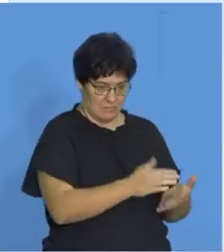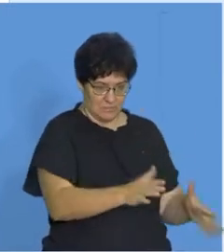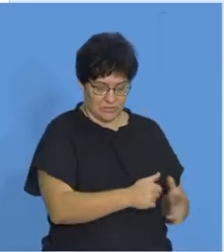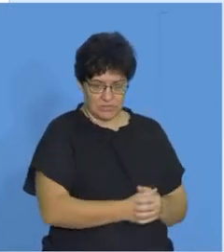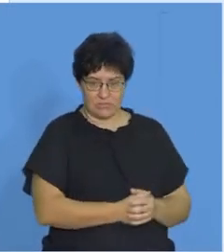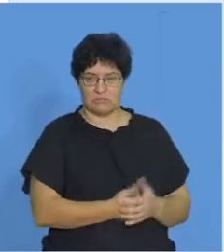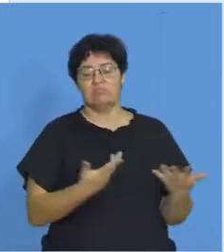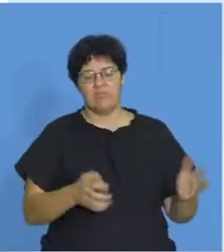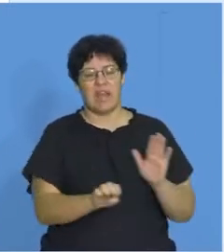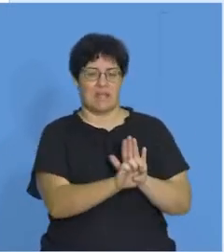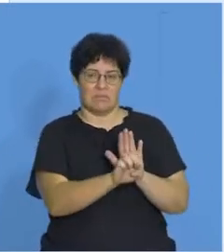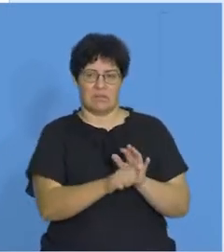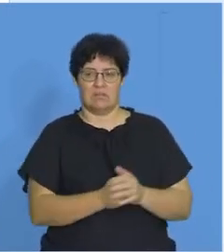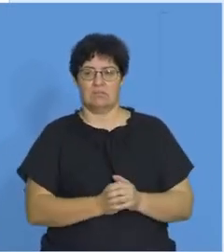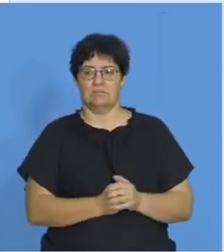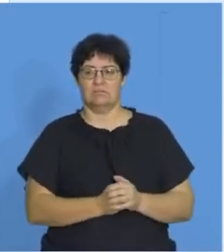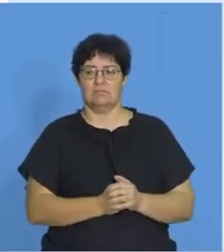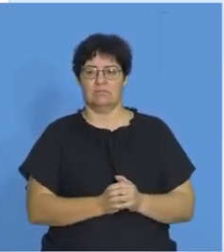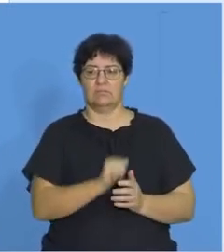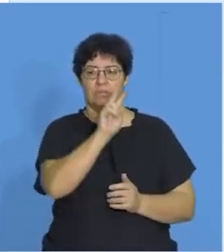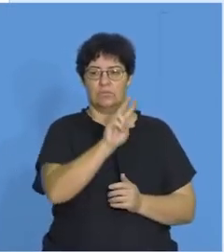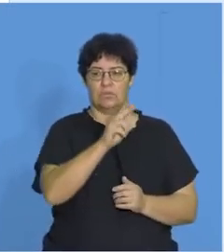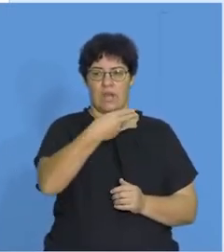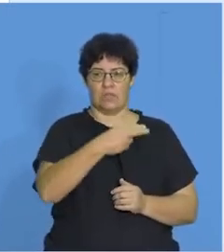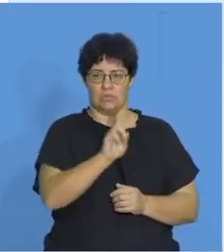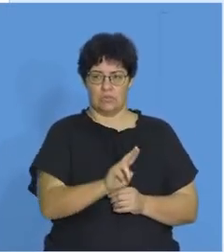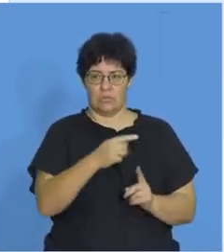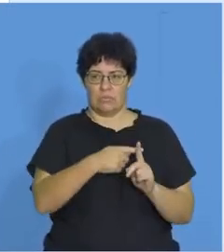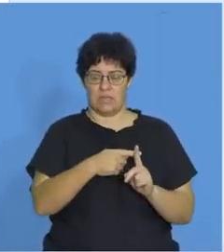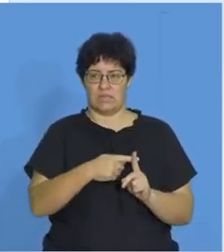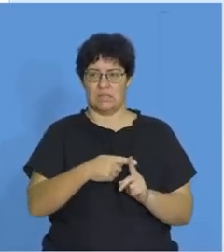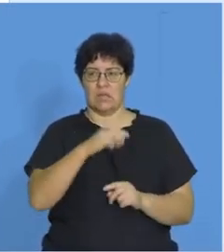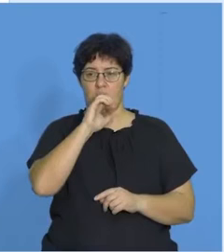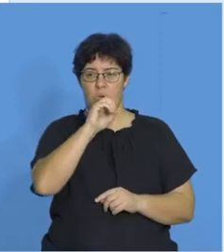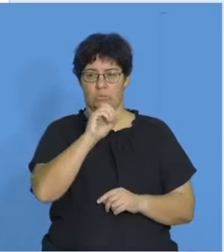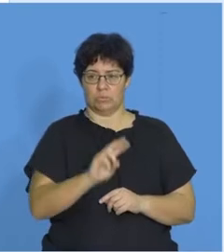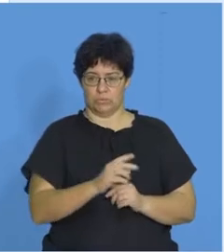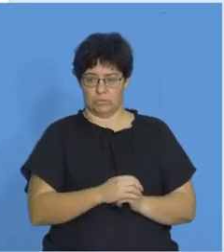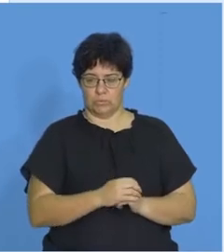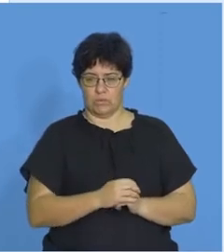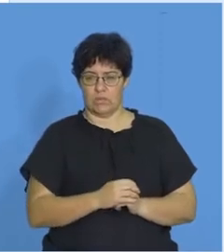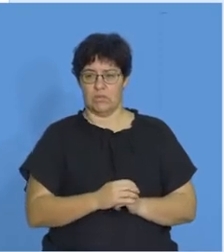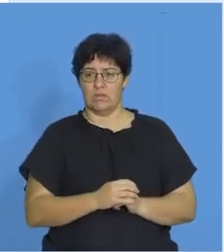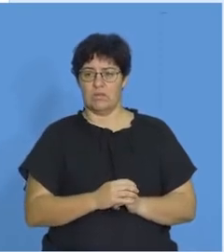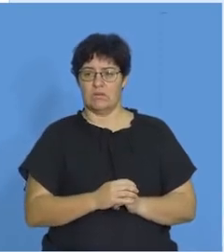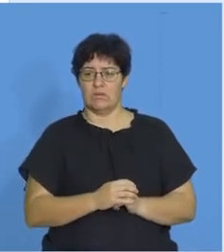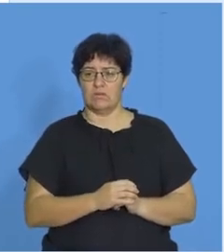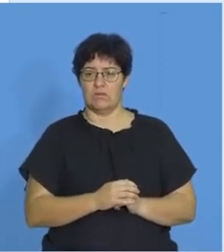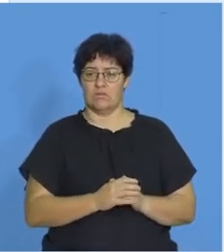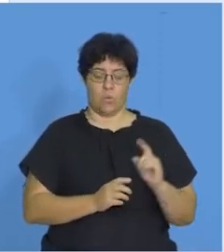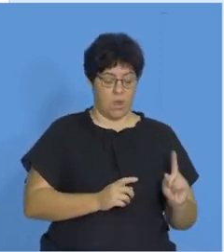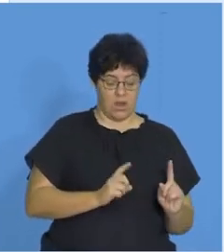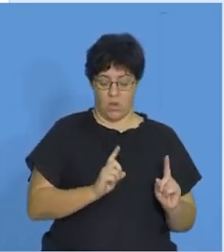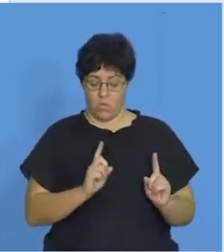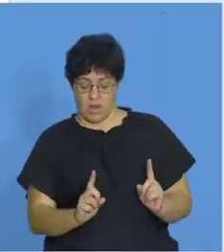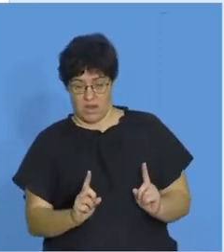limiting reagent. Let's say, for argument's sake, a reaction between hydrogen and oxygen. If we've got 1 mole of that and 1 molecule